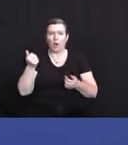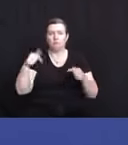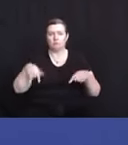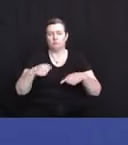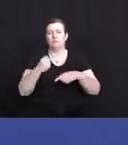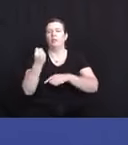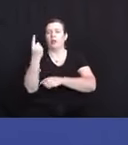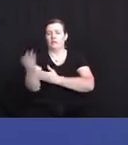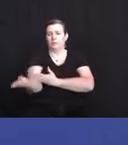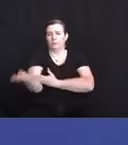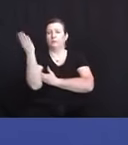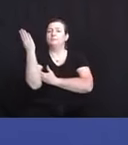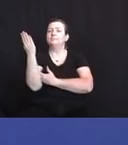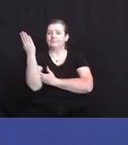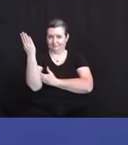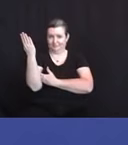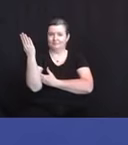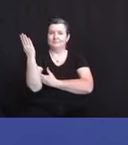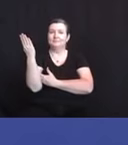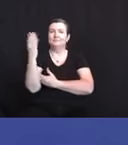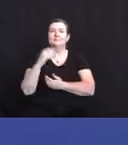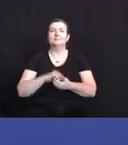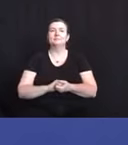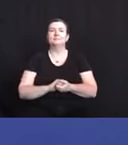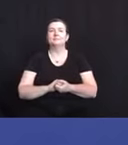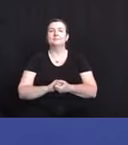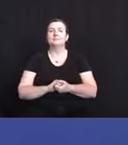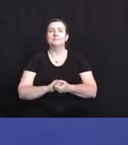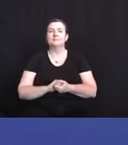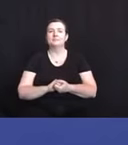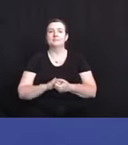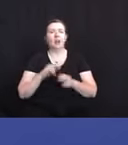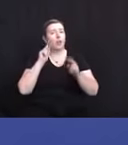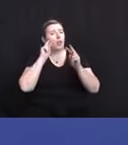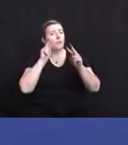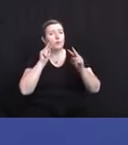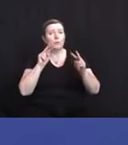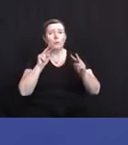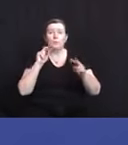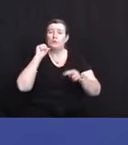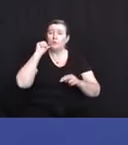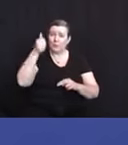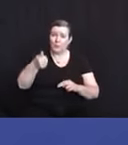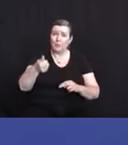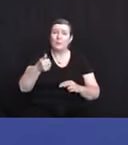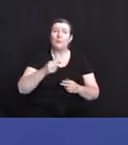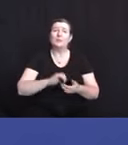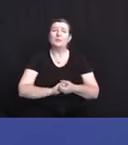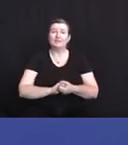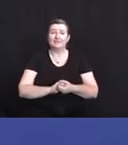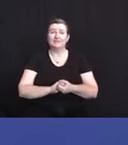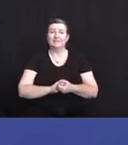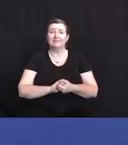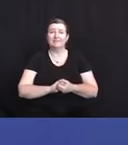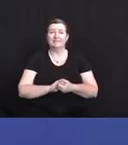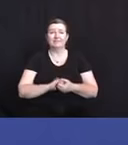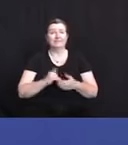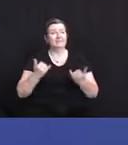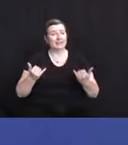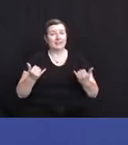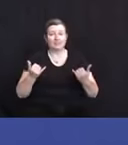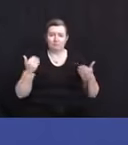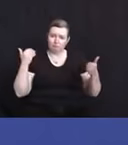a.m. And very much look forward to seeing you then. And again, I want to end where we do almost every day.